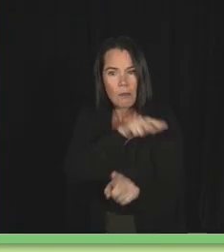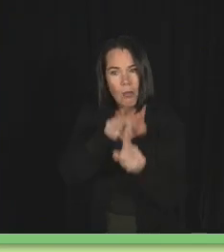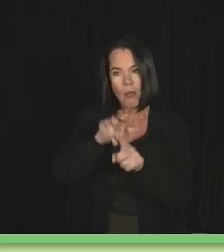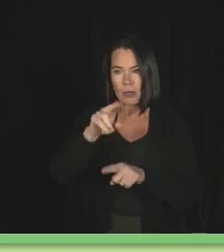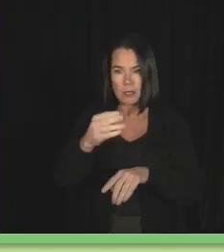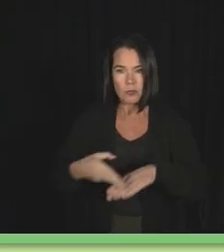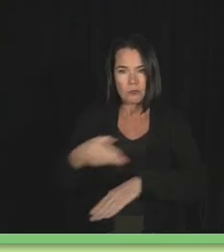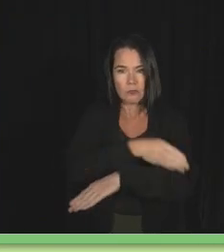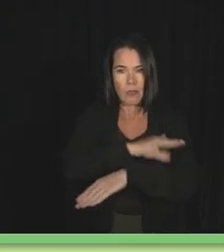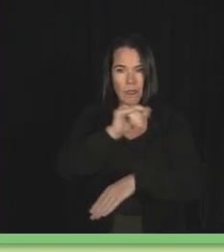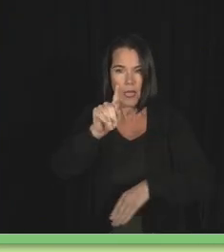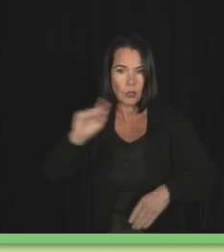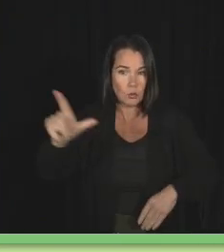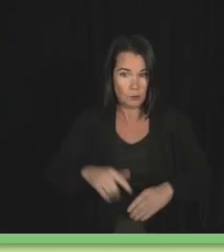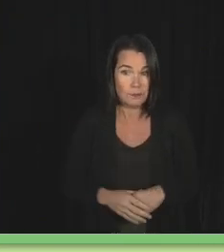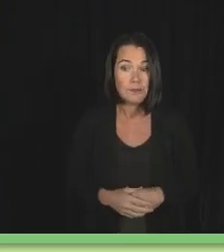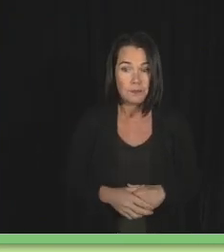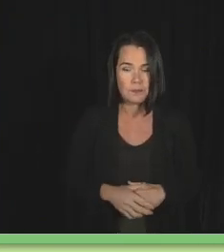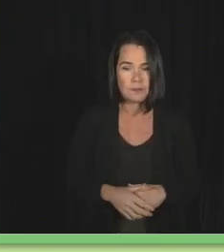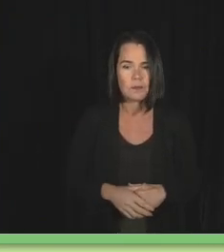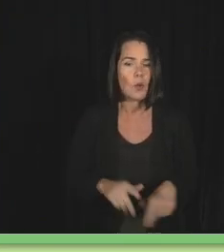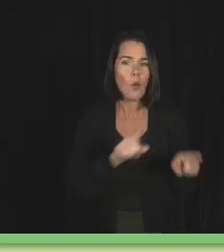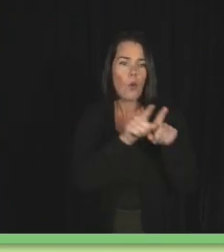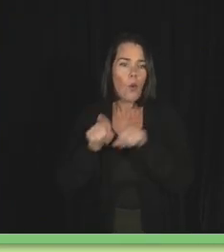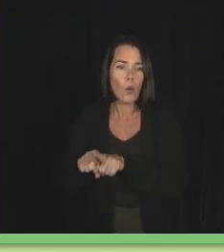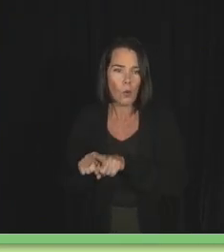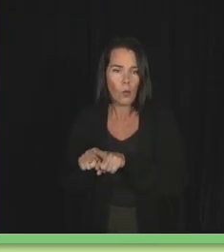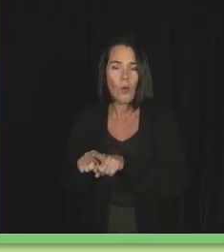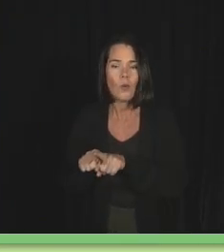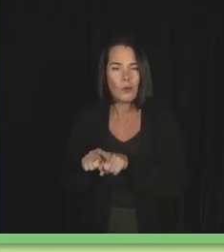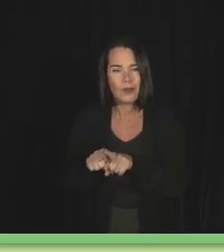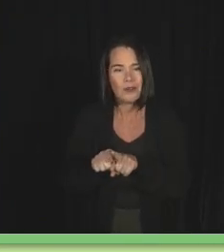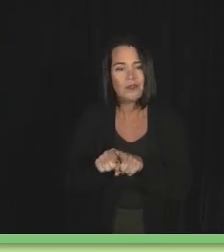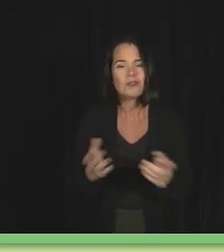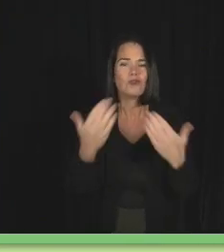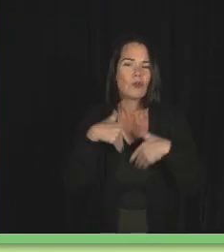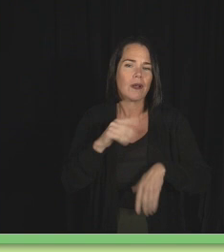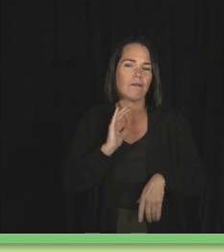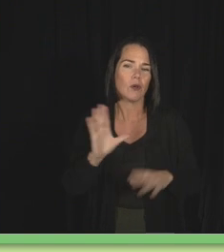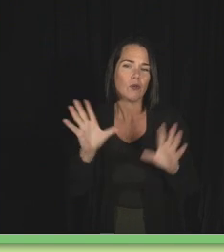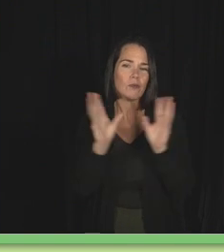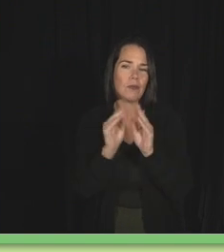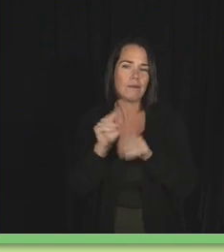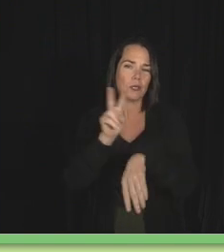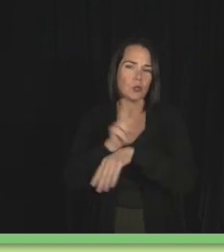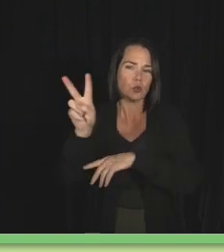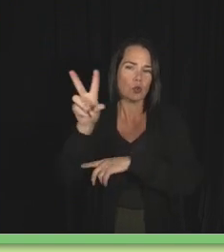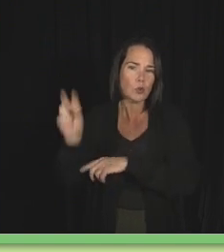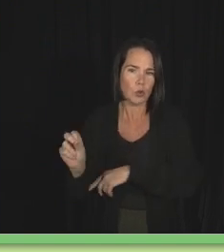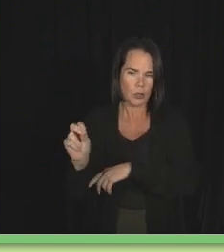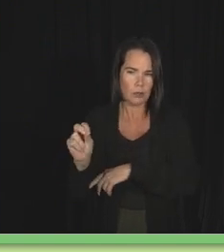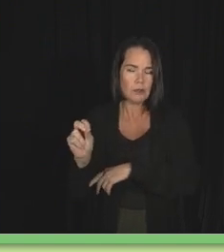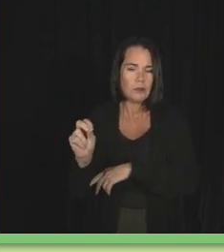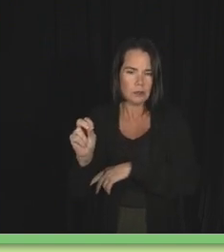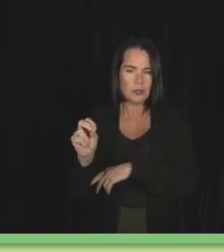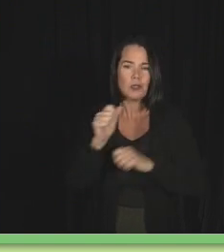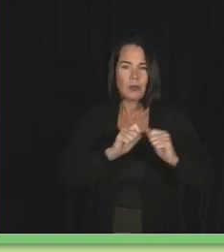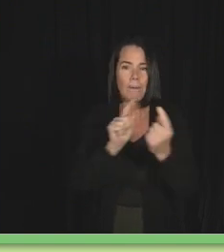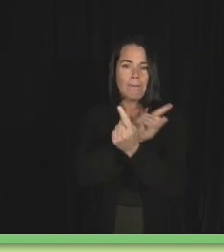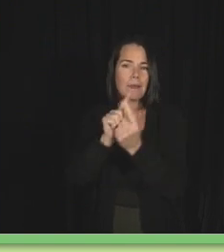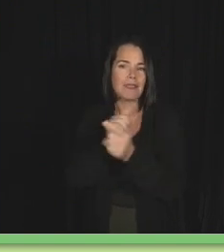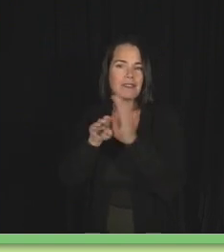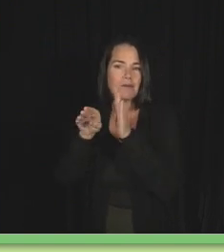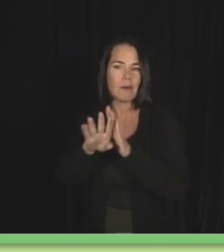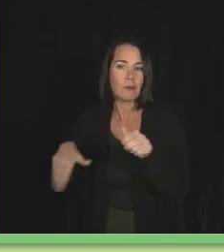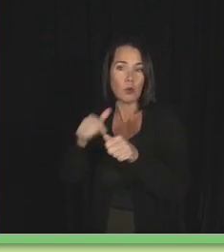container tool. Also, please join us for the bird services session today. at 2:30 p.m., you can meet the developers behind